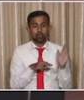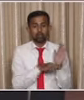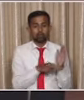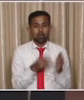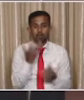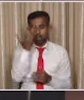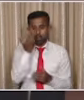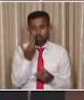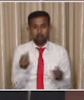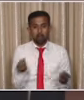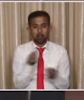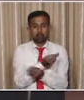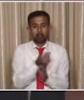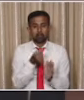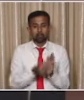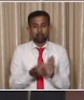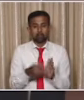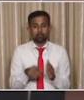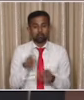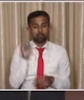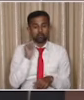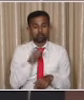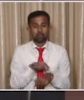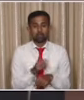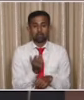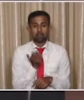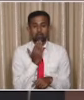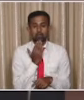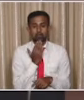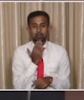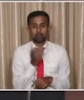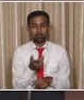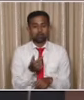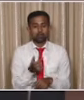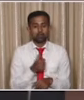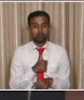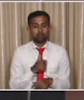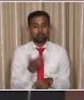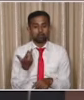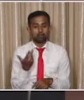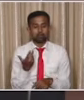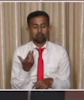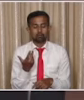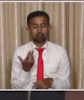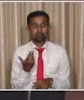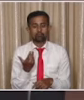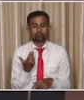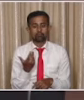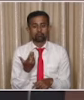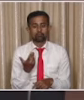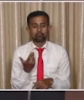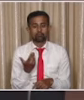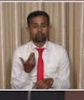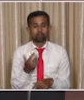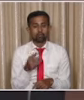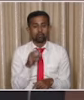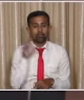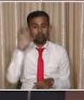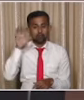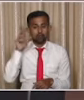the Americans at that time opposed our signing because no country was dealing with China at that